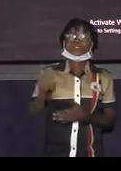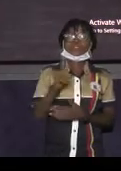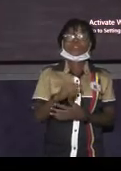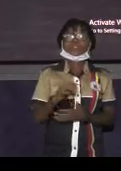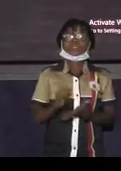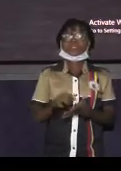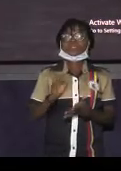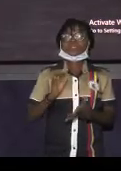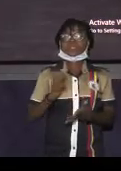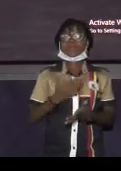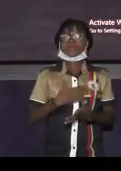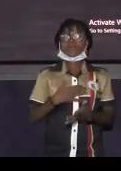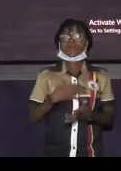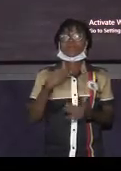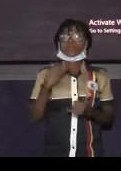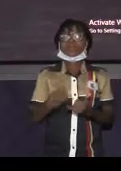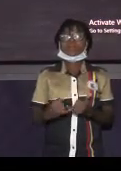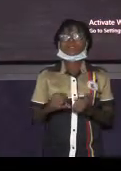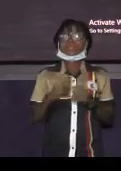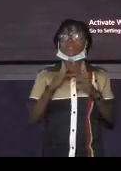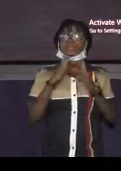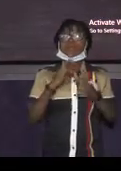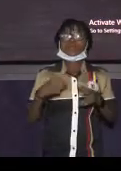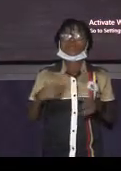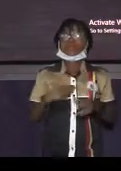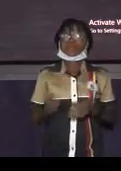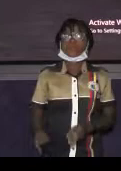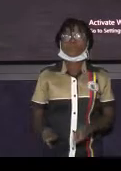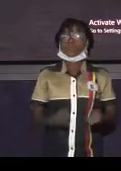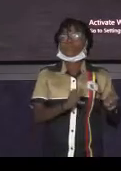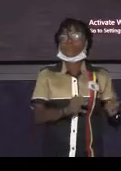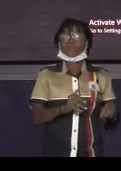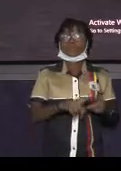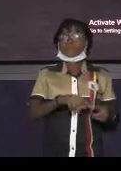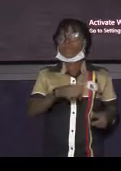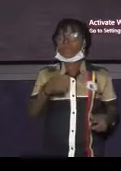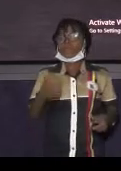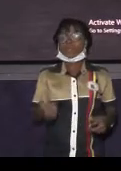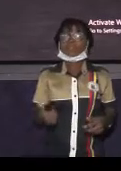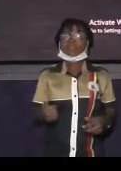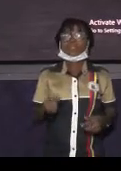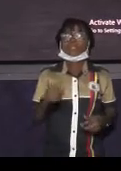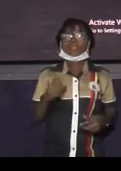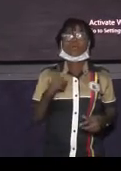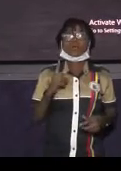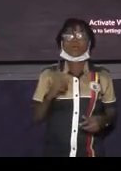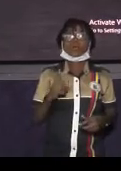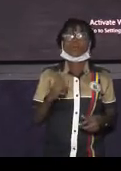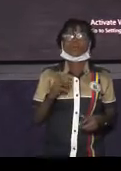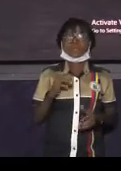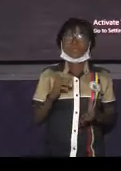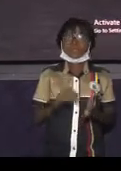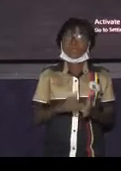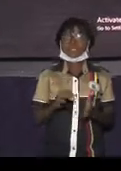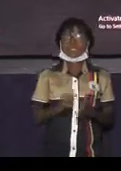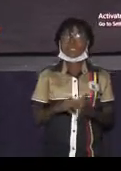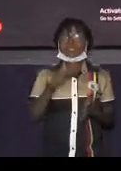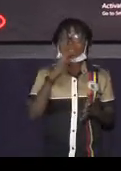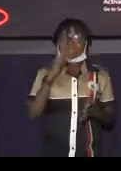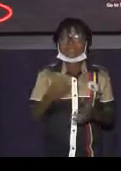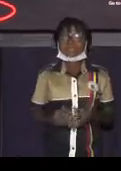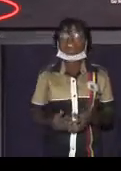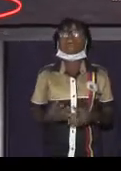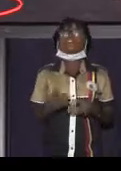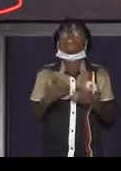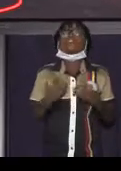our final answer. Now, we're going to move on to another aspect of today's work, and that is substitution. Remember that